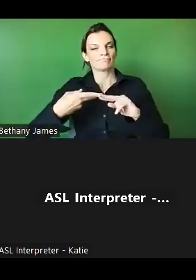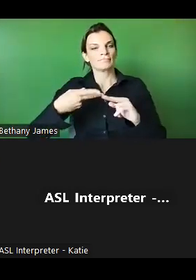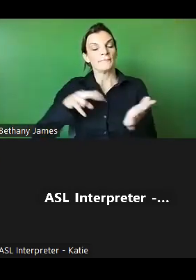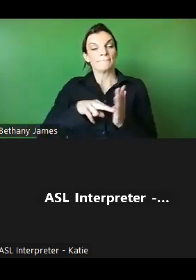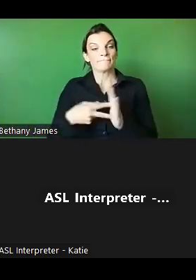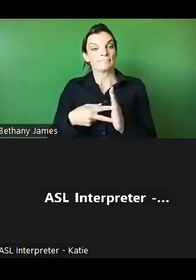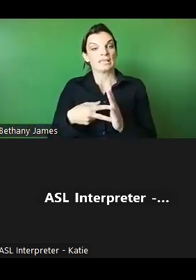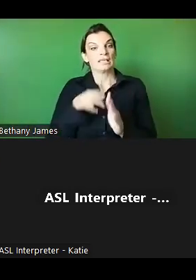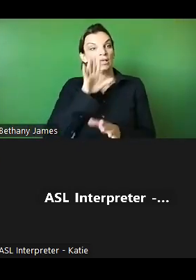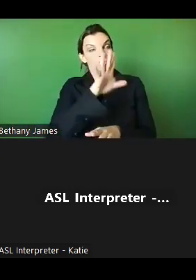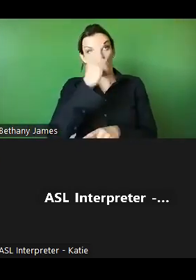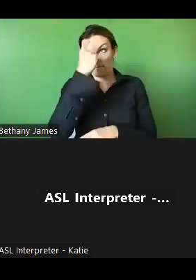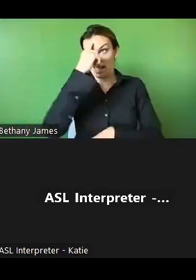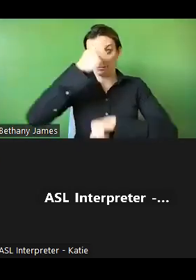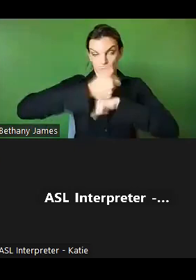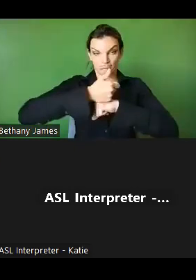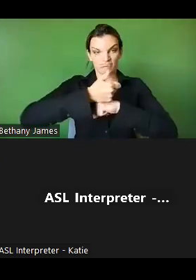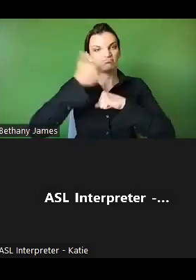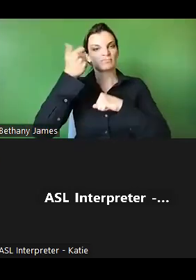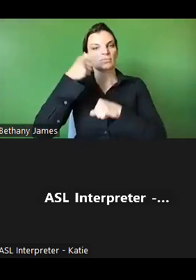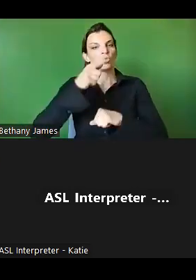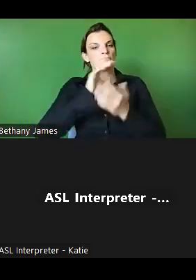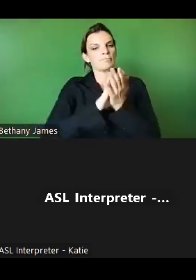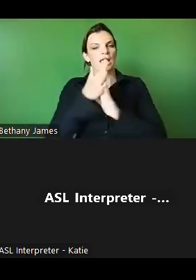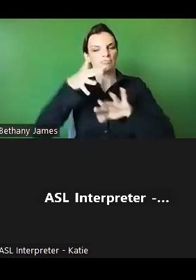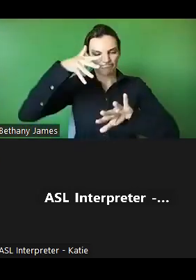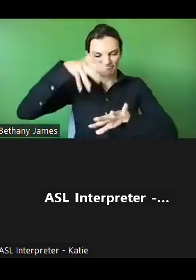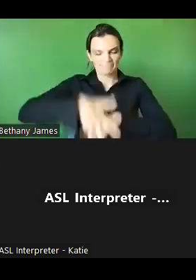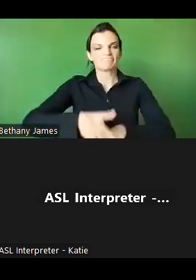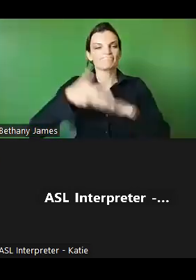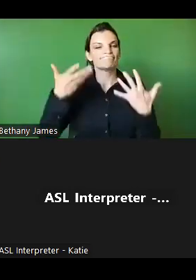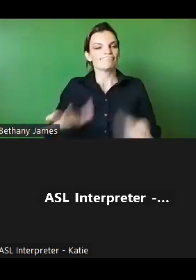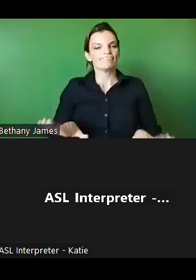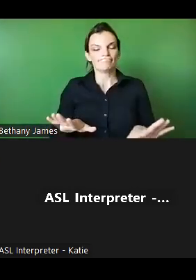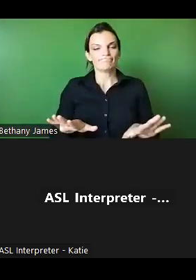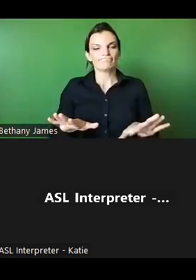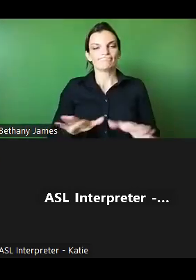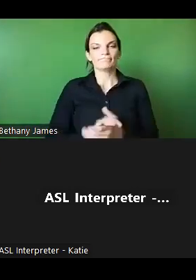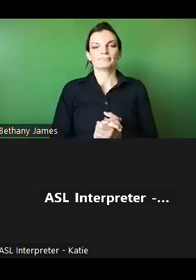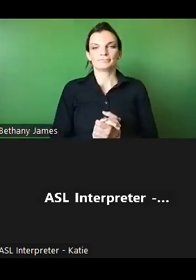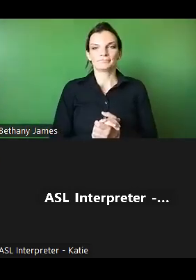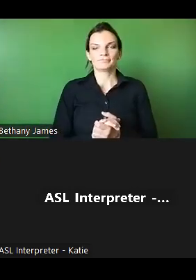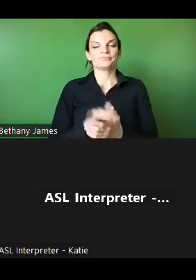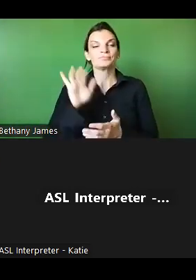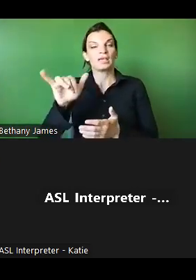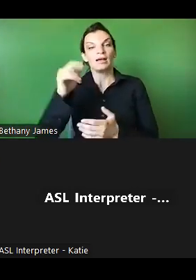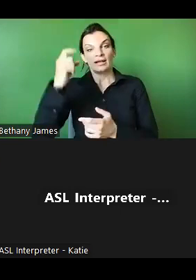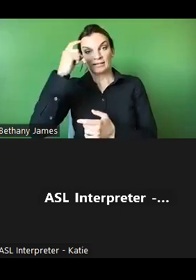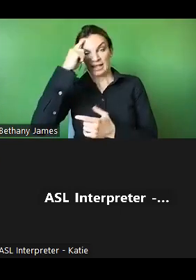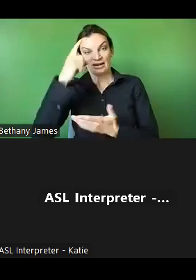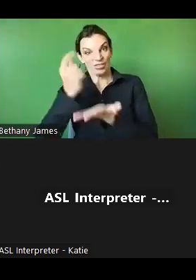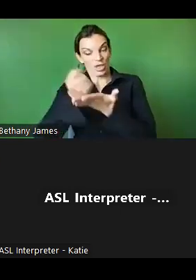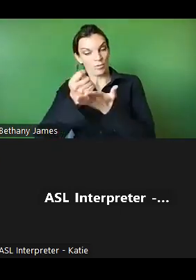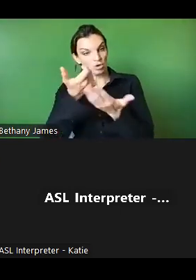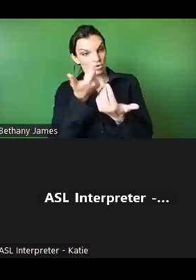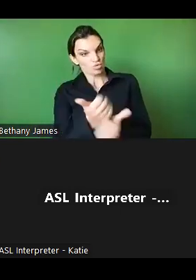of mind, the very ways of thinking and emoting that anyone practicing cognitive therapy is actually trying to help